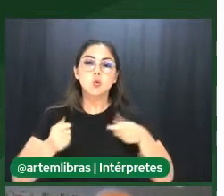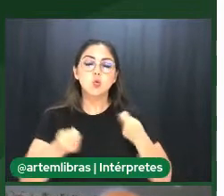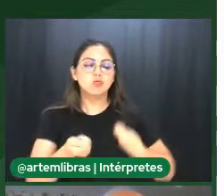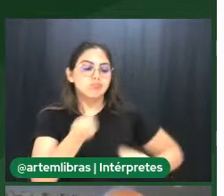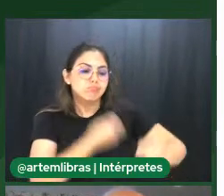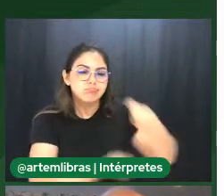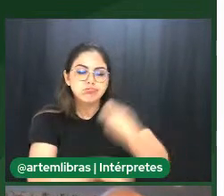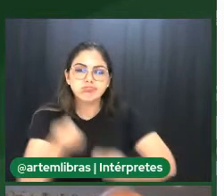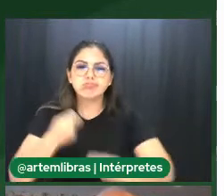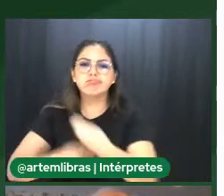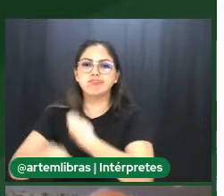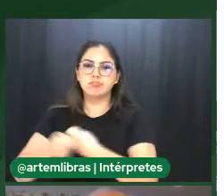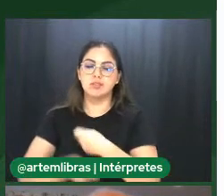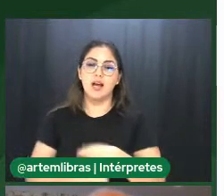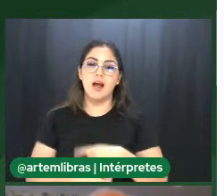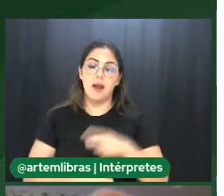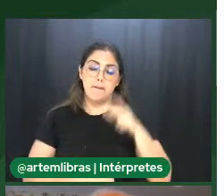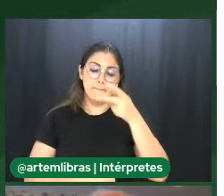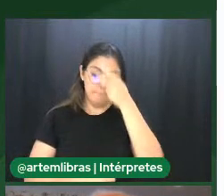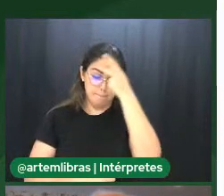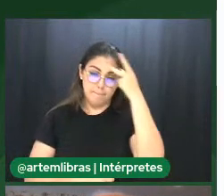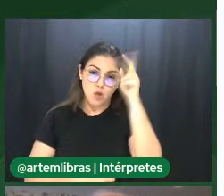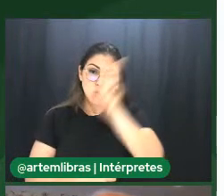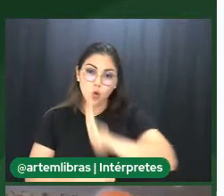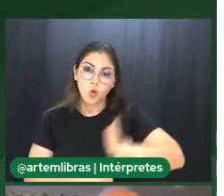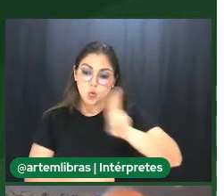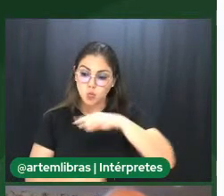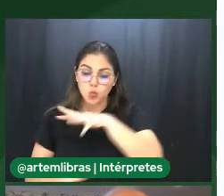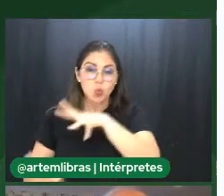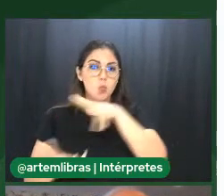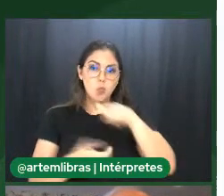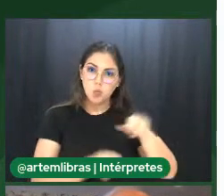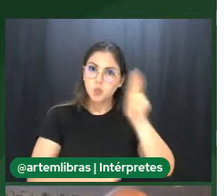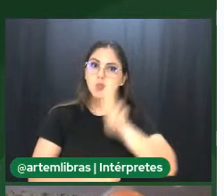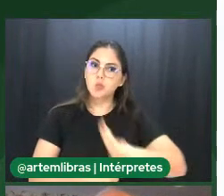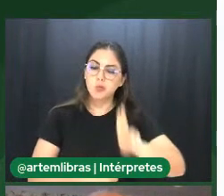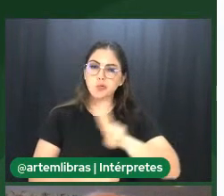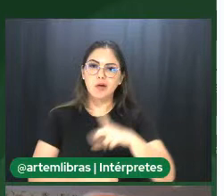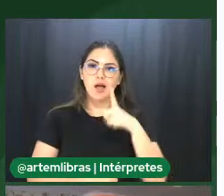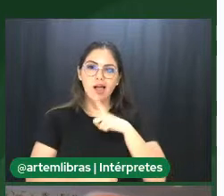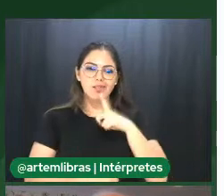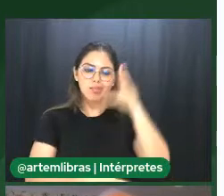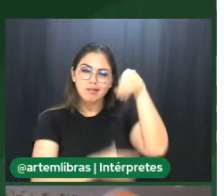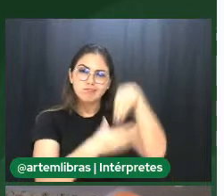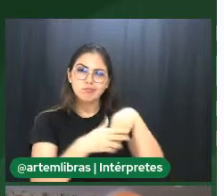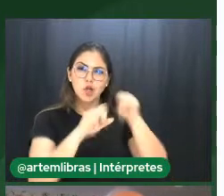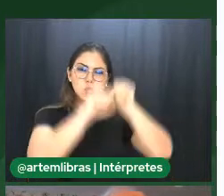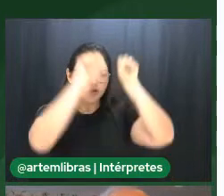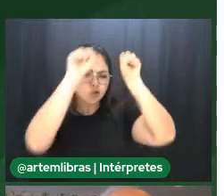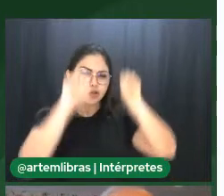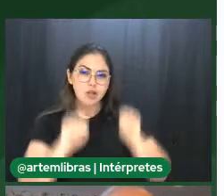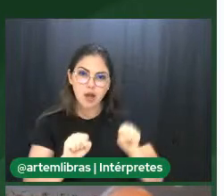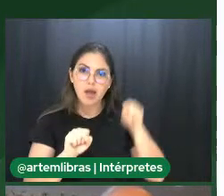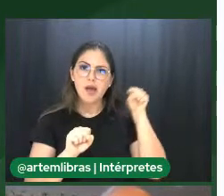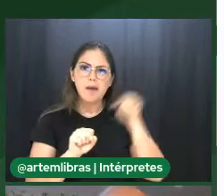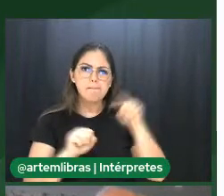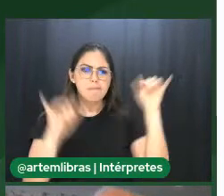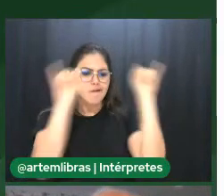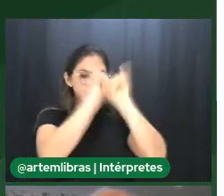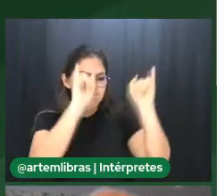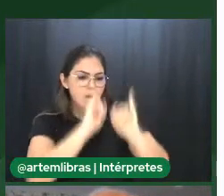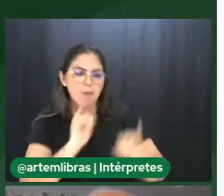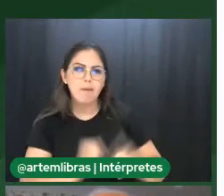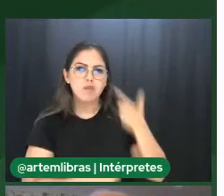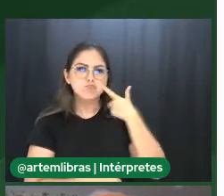has tiled, not overlapped windows, organized by the user for their